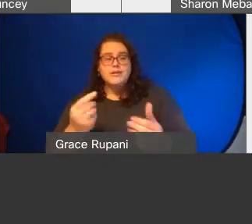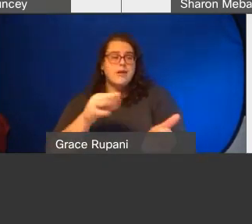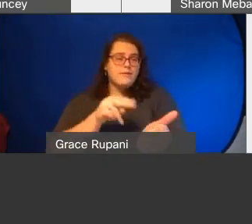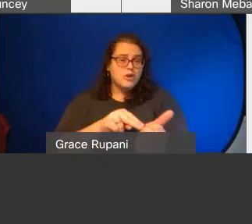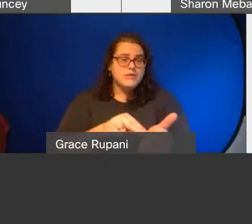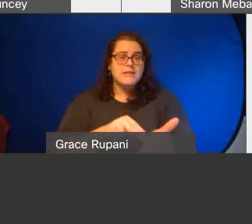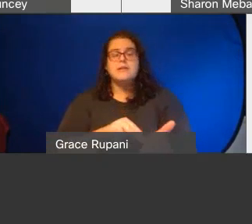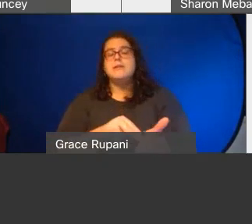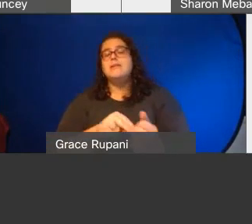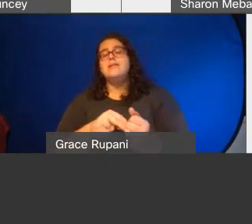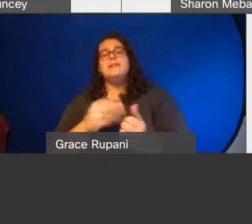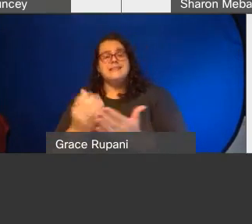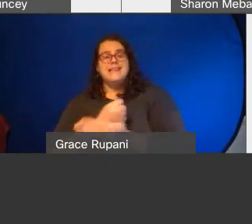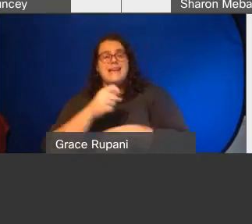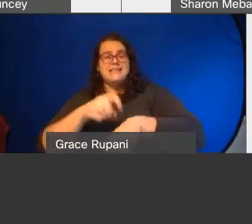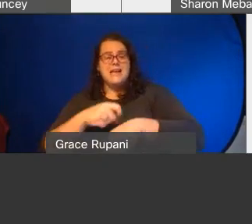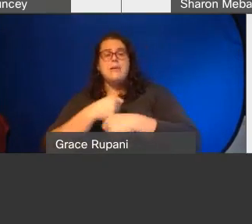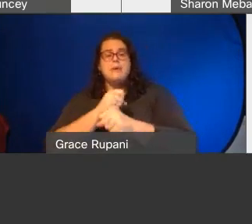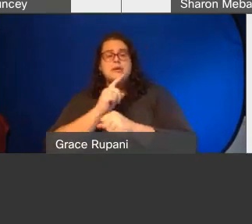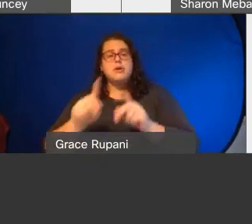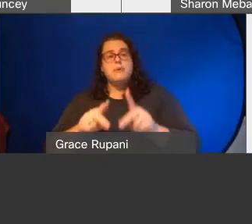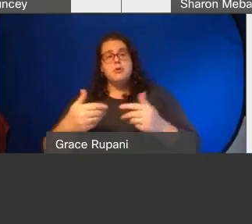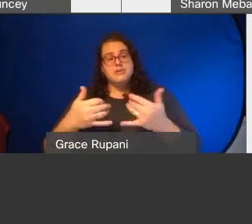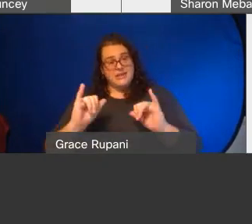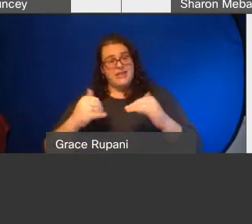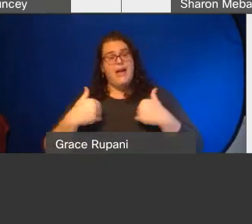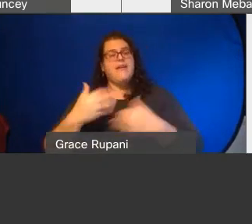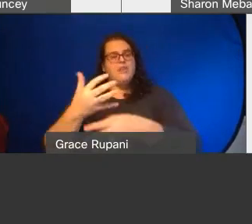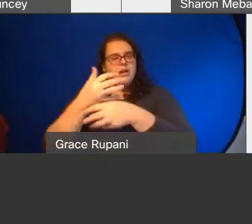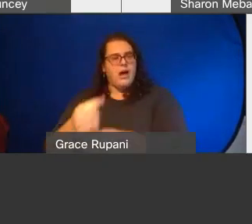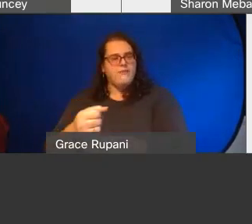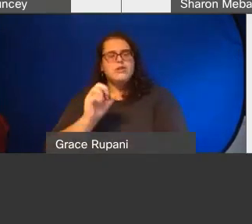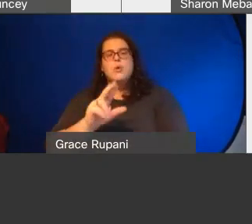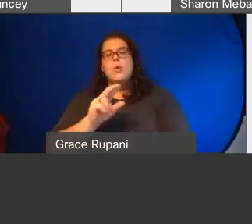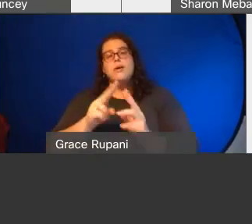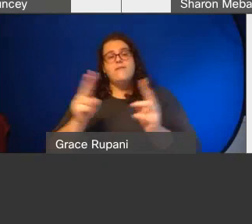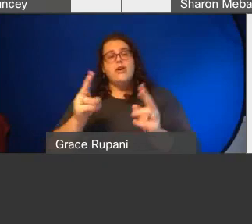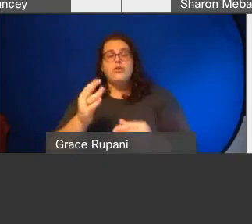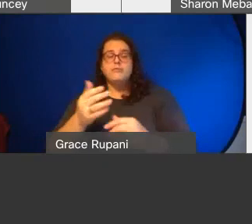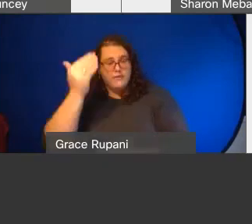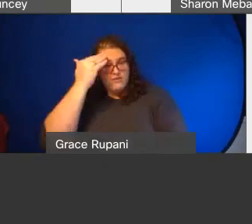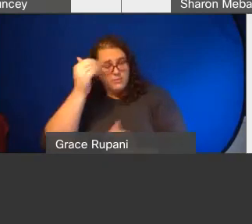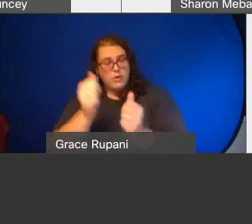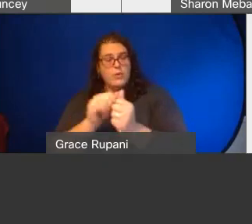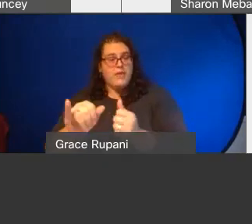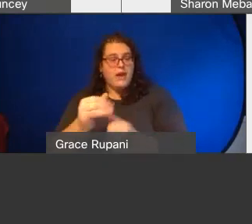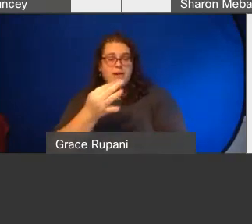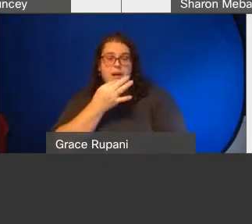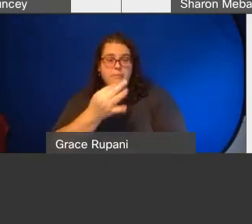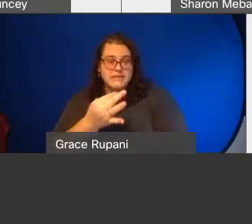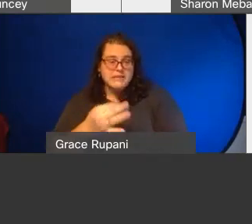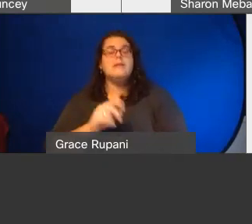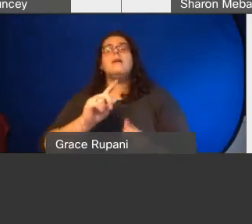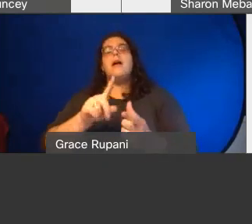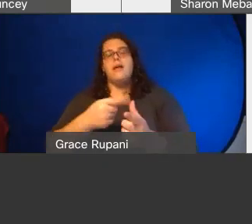the people maintain that competency or that they are still familiar with that competency and then, move forward.